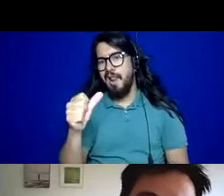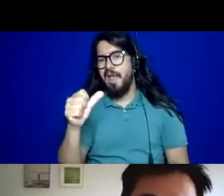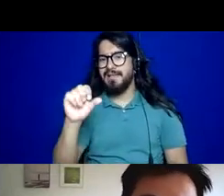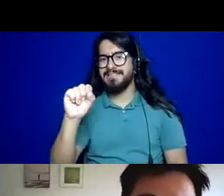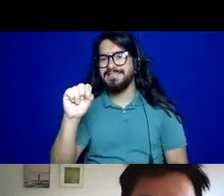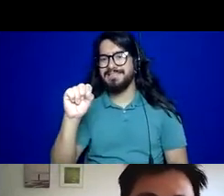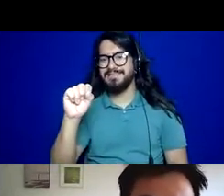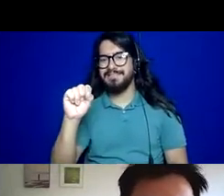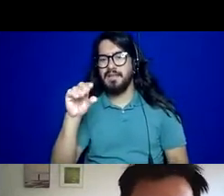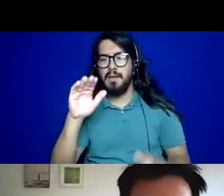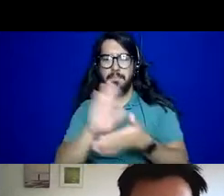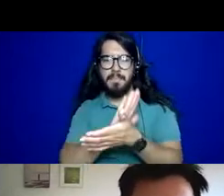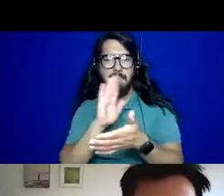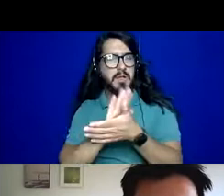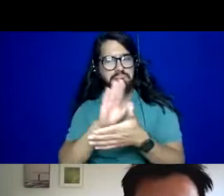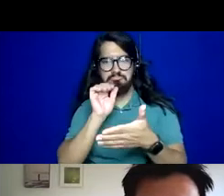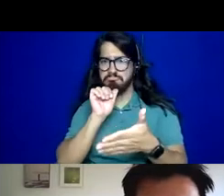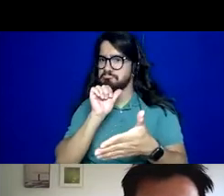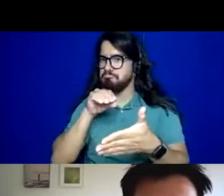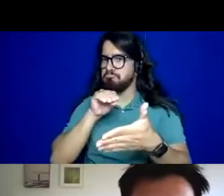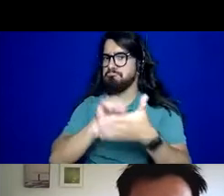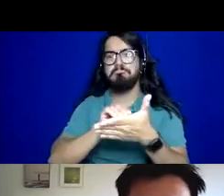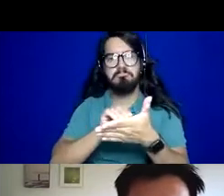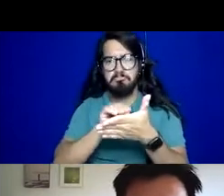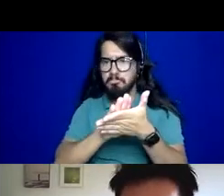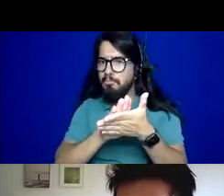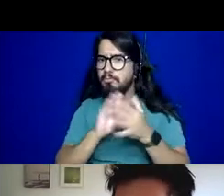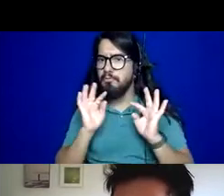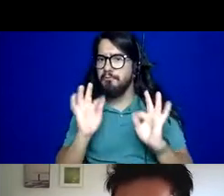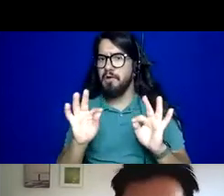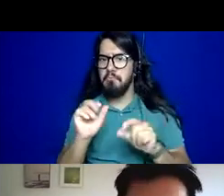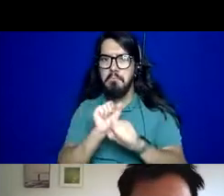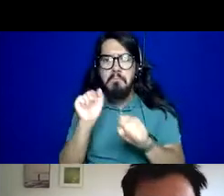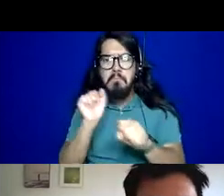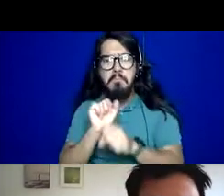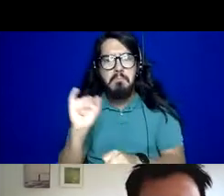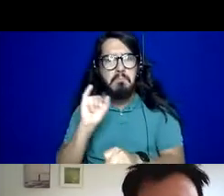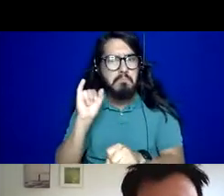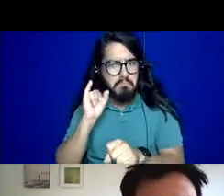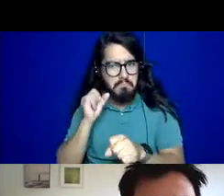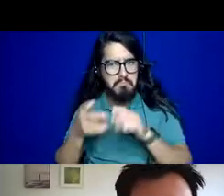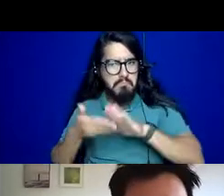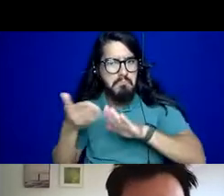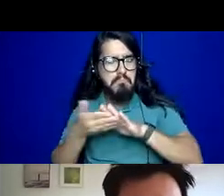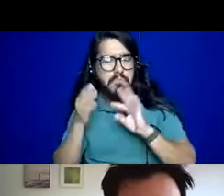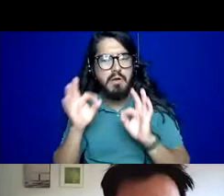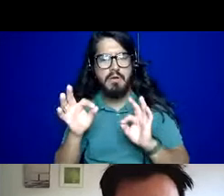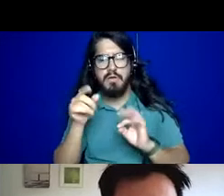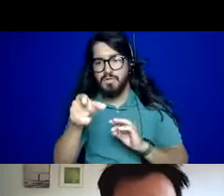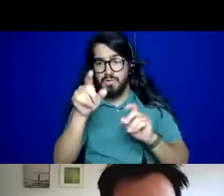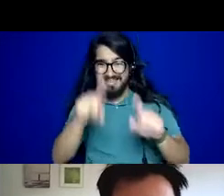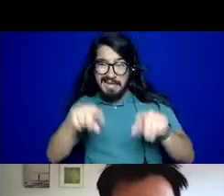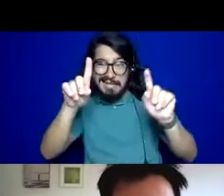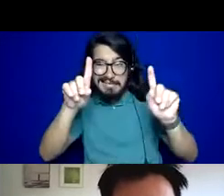a piece of taped paper will work just as well. It's good to put that on and test it. Some paper has